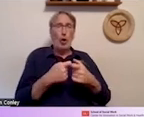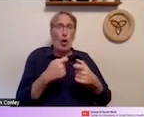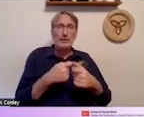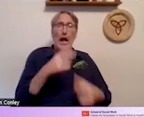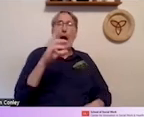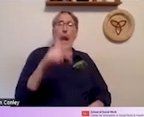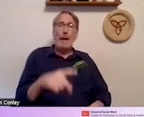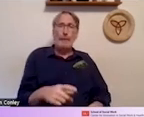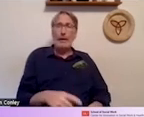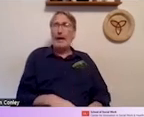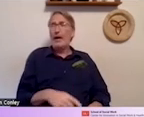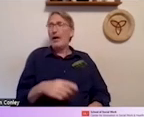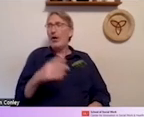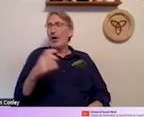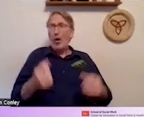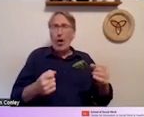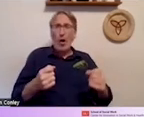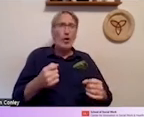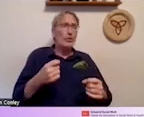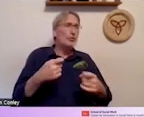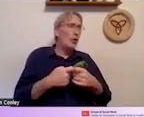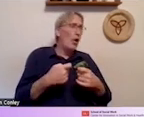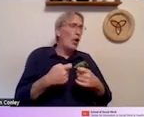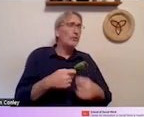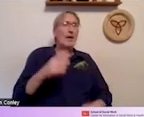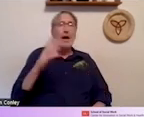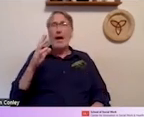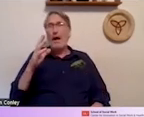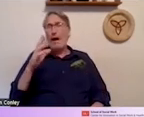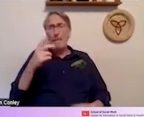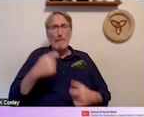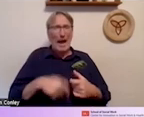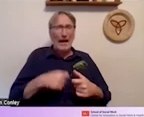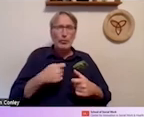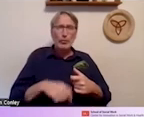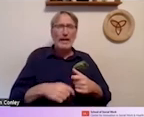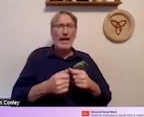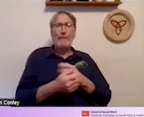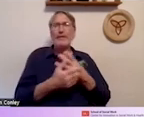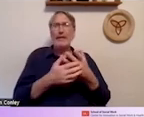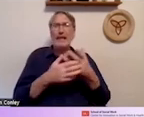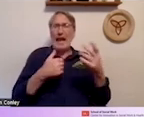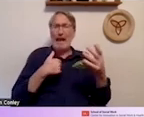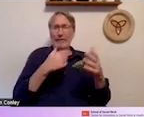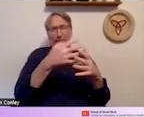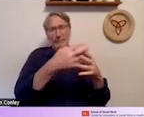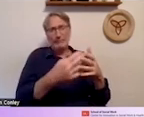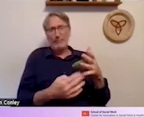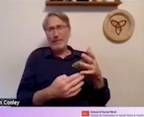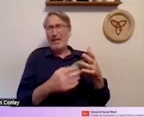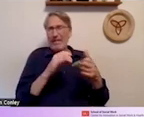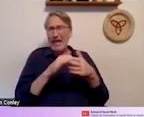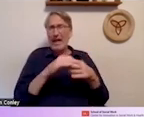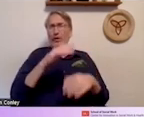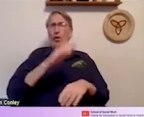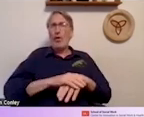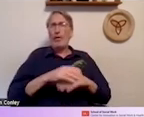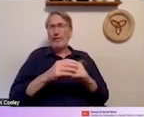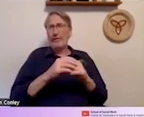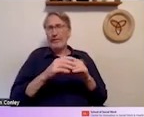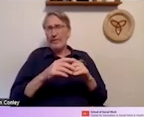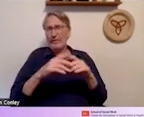thinking about batteries, thinking about, having on that care plan, that equipment provider. And just so some of